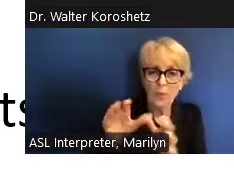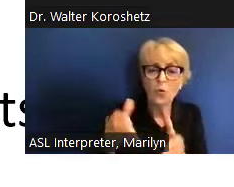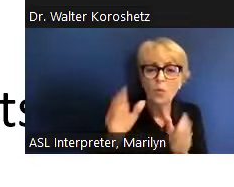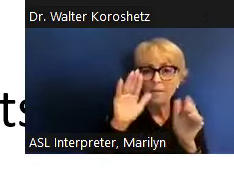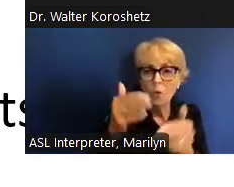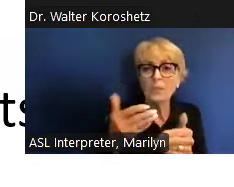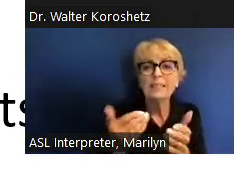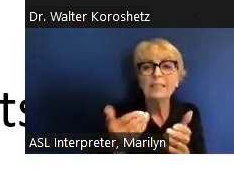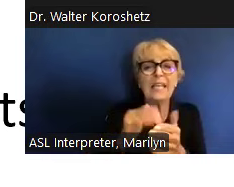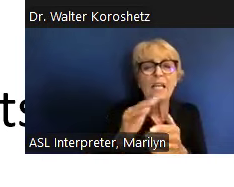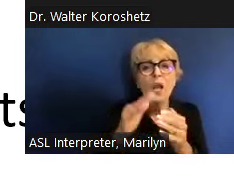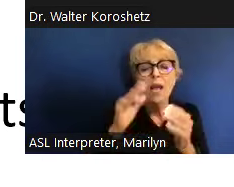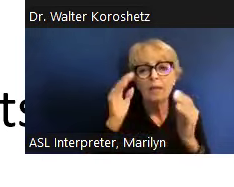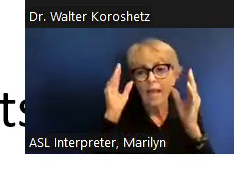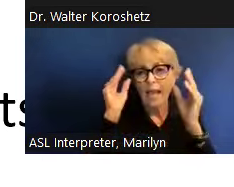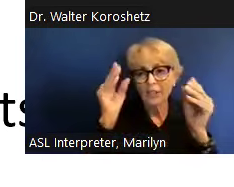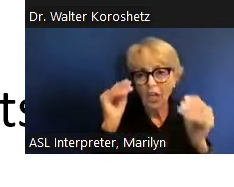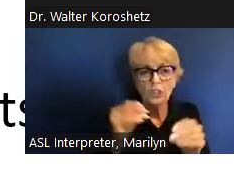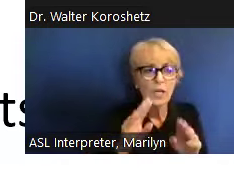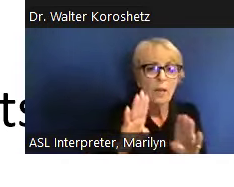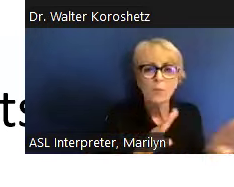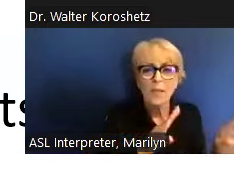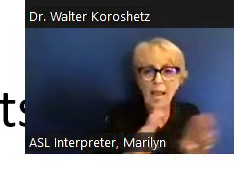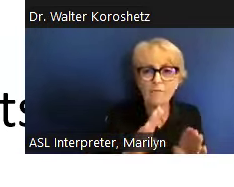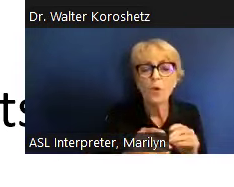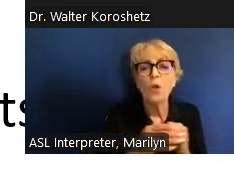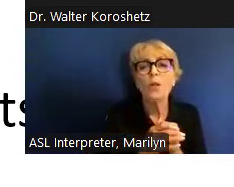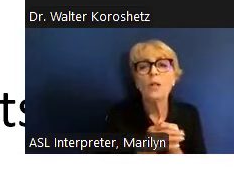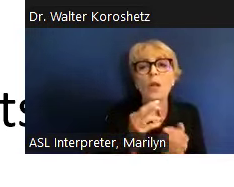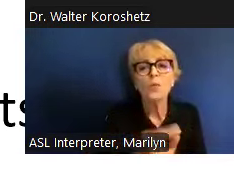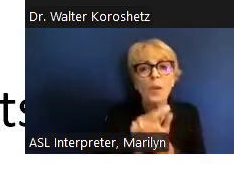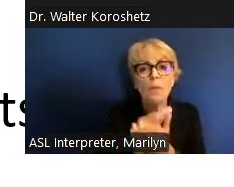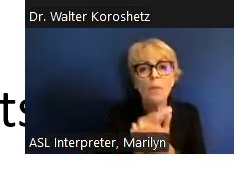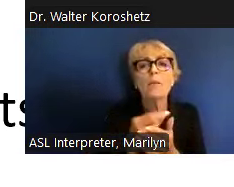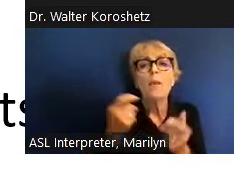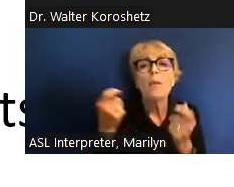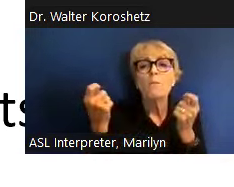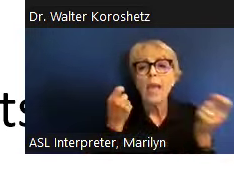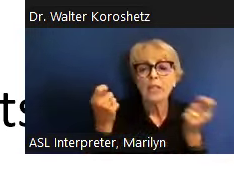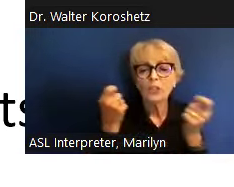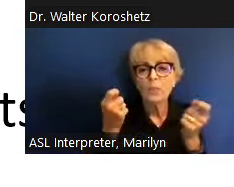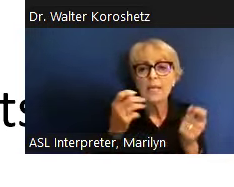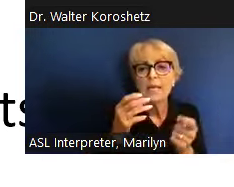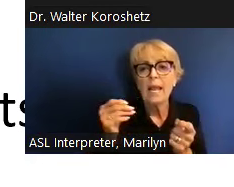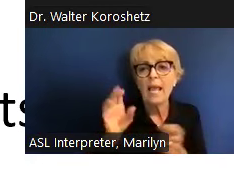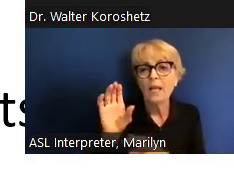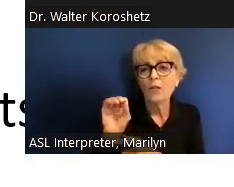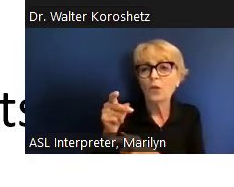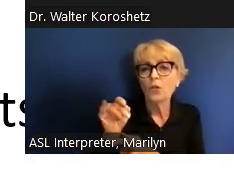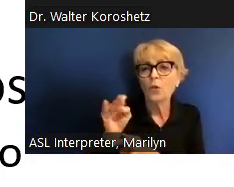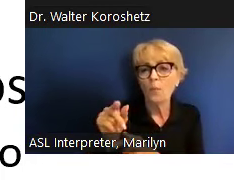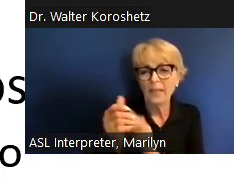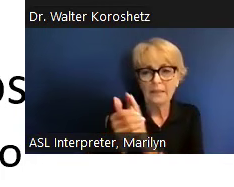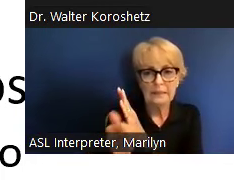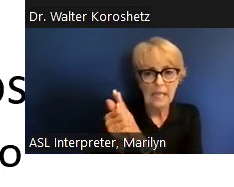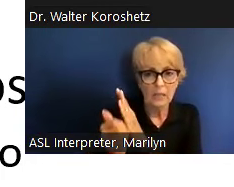education, behavioral rehabilitation, self-management strategies, and coping skills. Next slide.